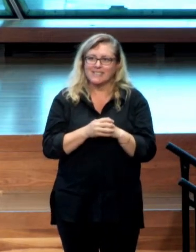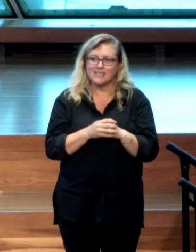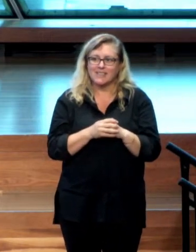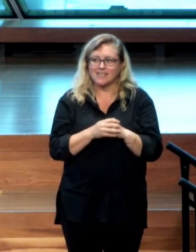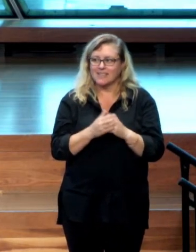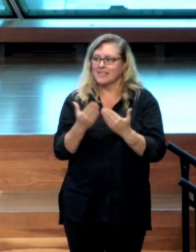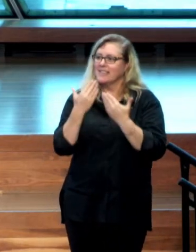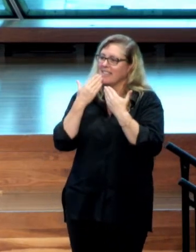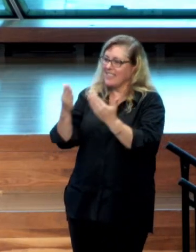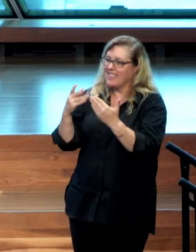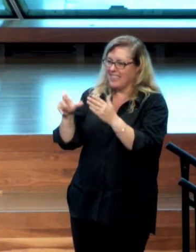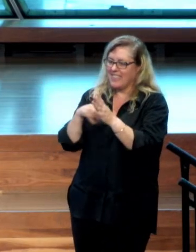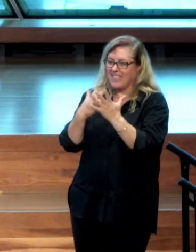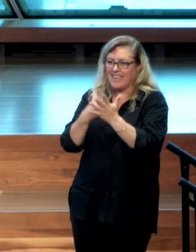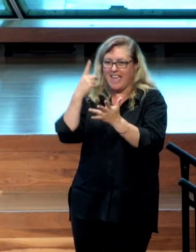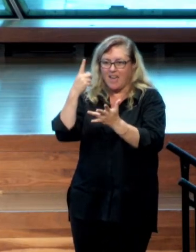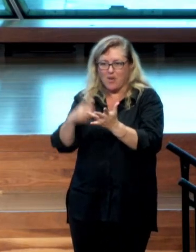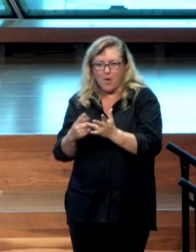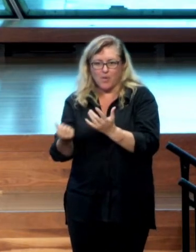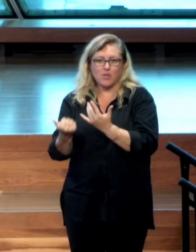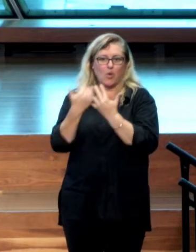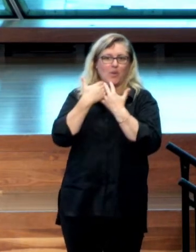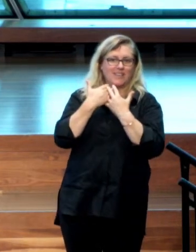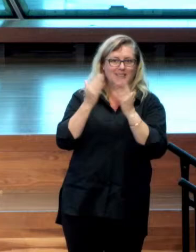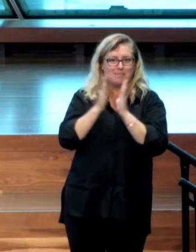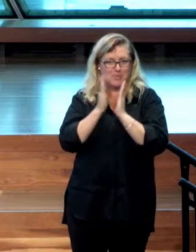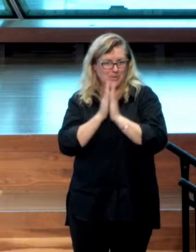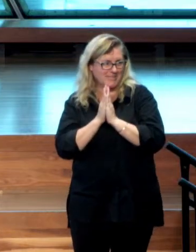Thank you, Caro, for sending me the books. But